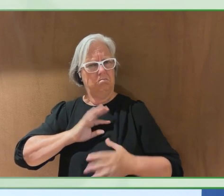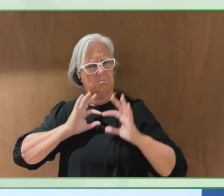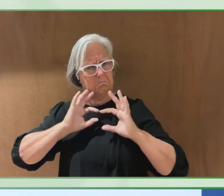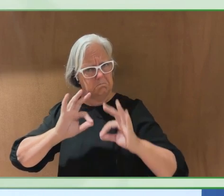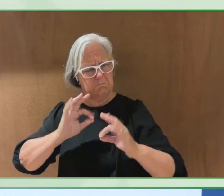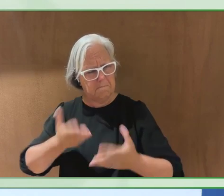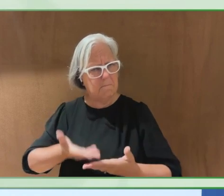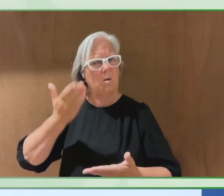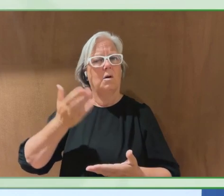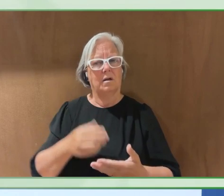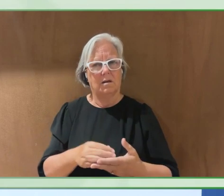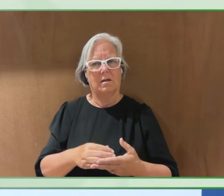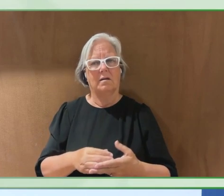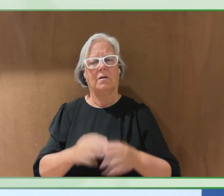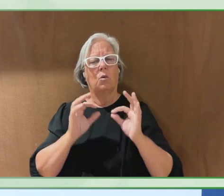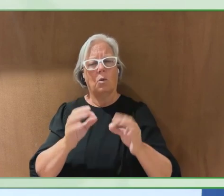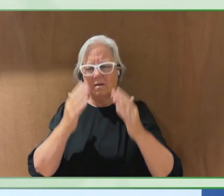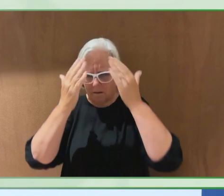such mental benefits above all.